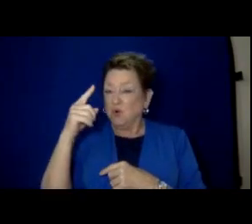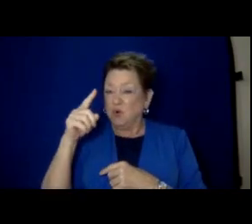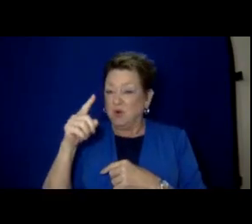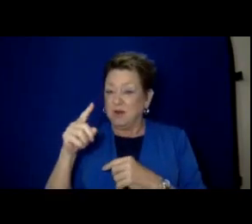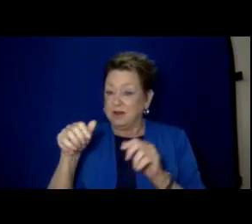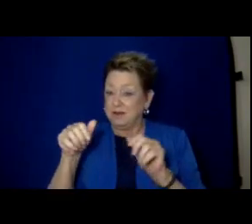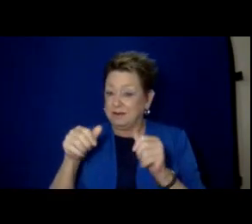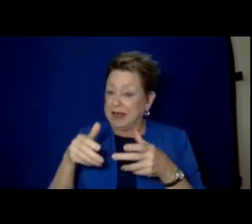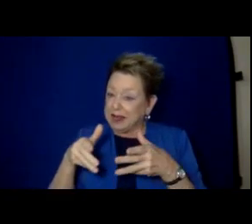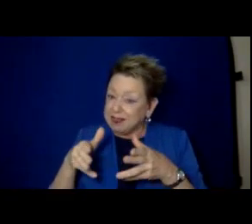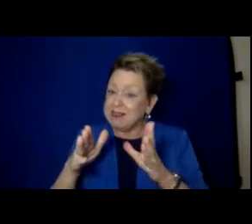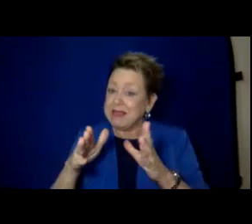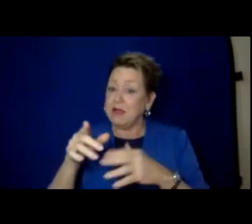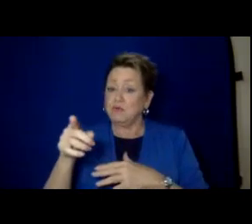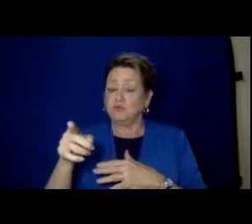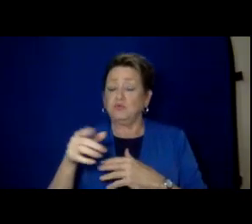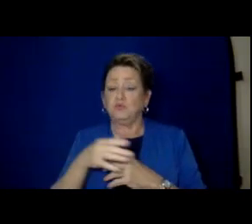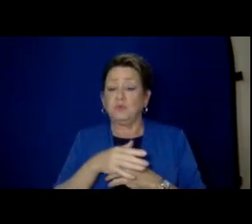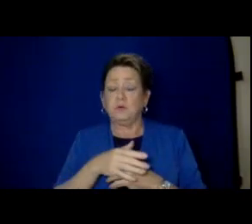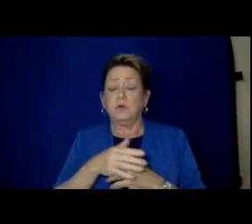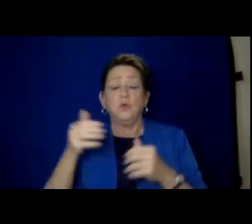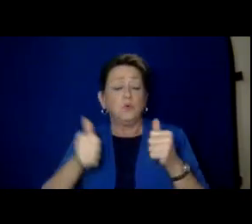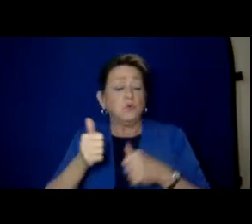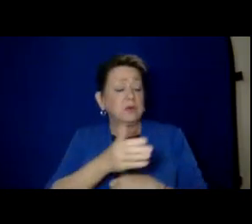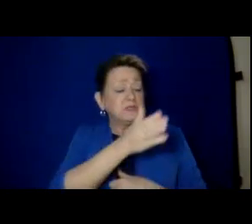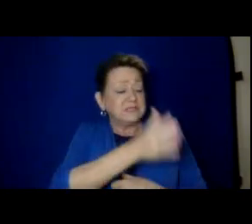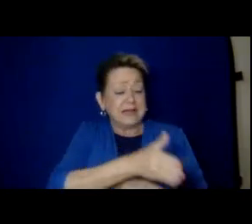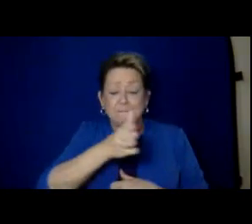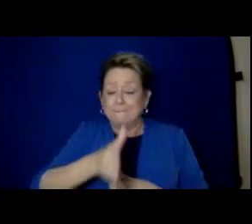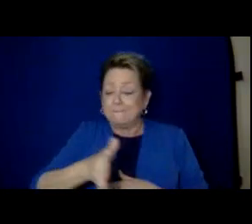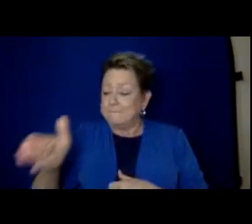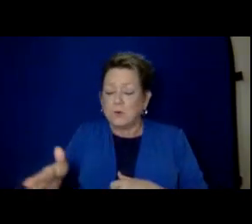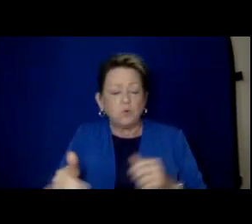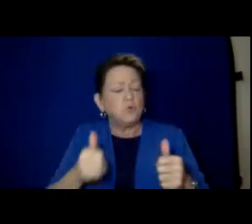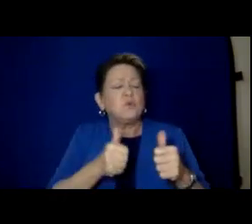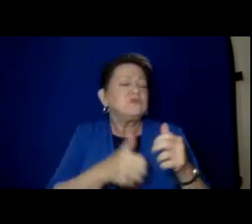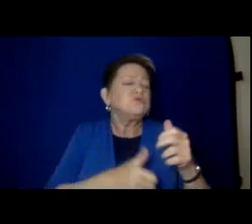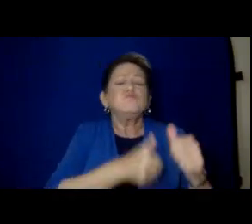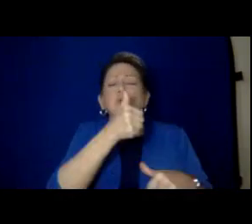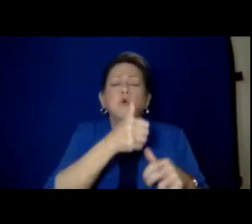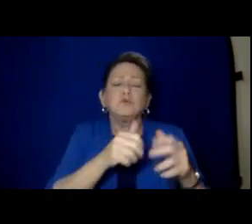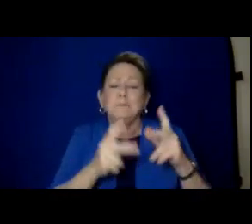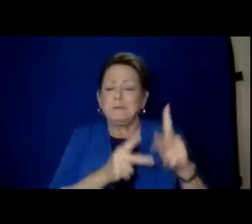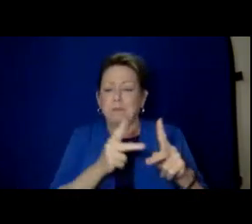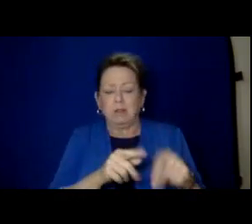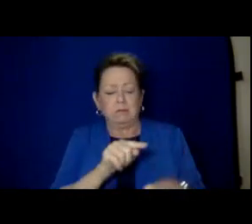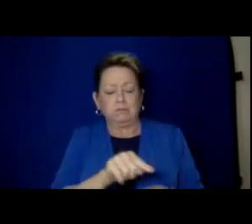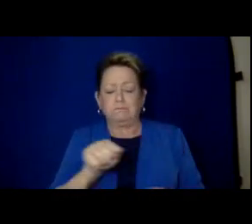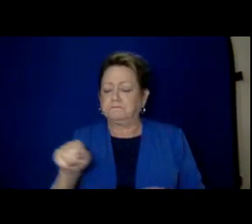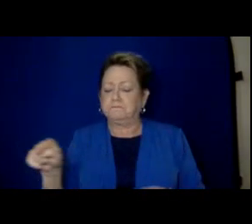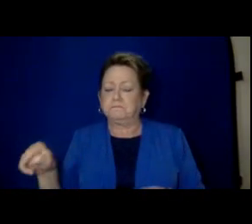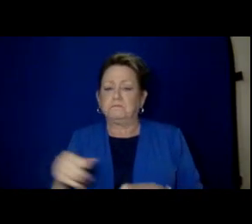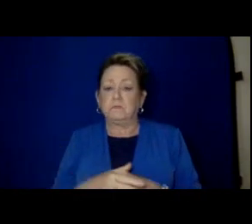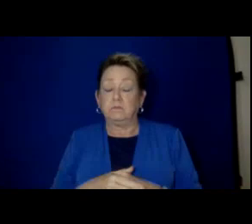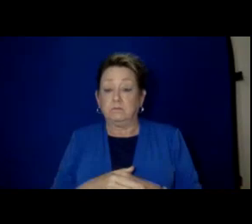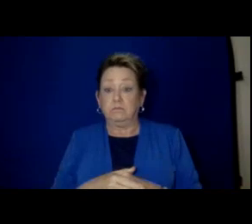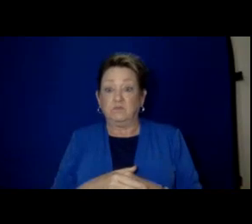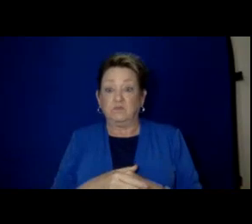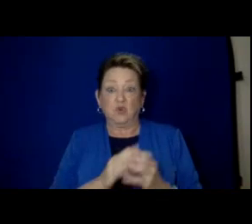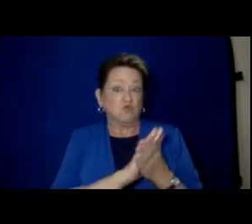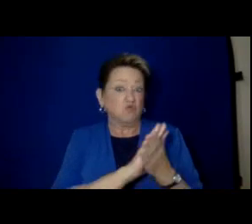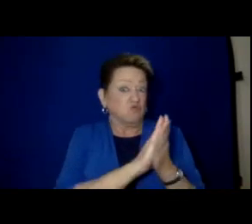what stops pick up the most people and how that might impact on the